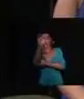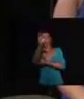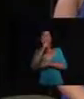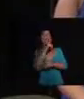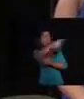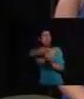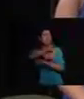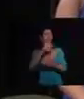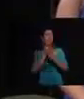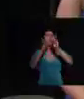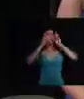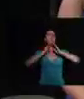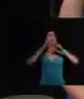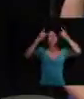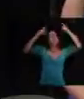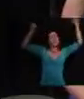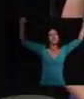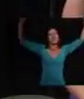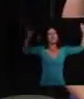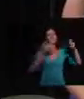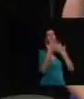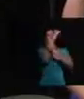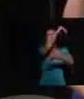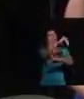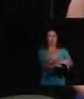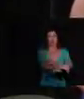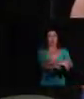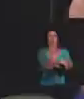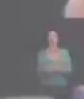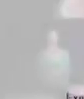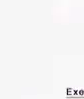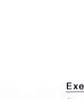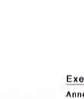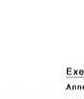I'm Generator. Be good to each other. Good night. Good night.